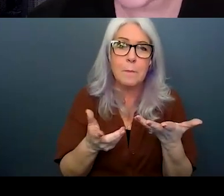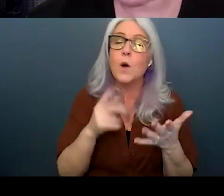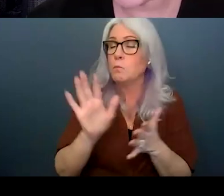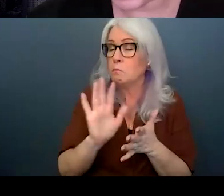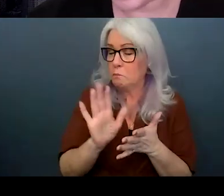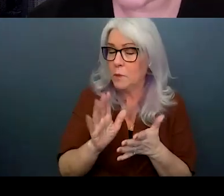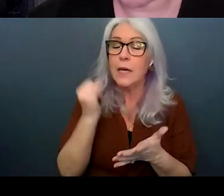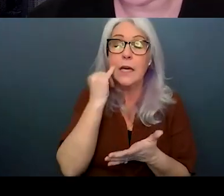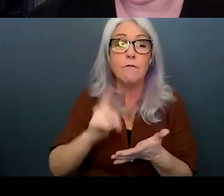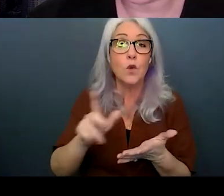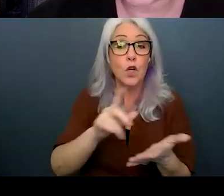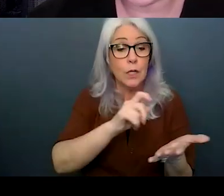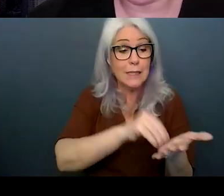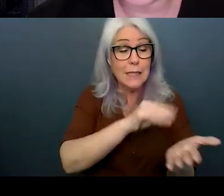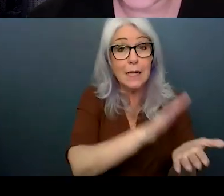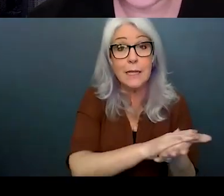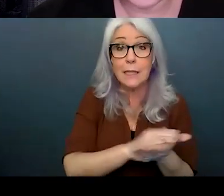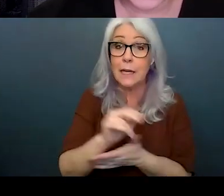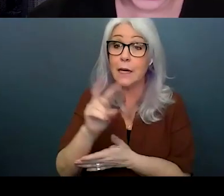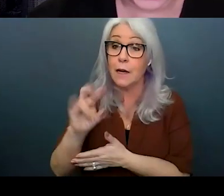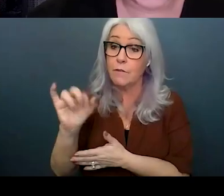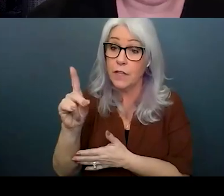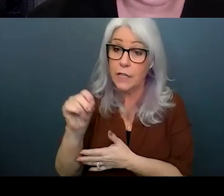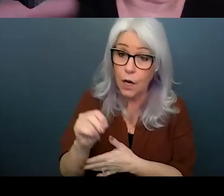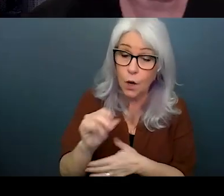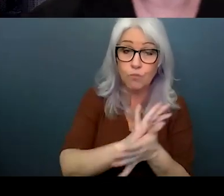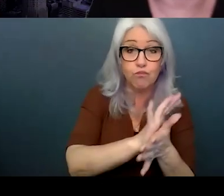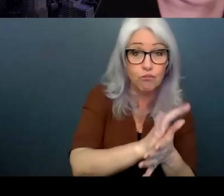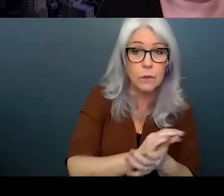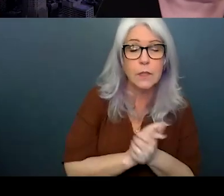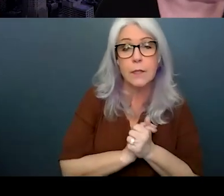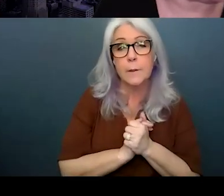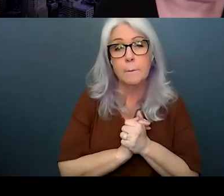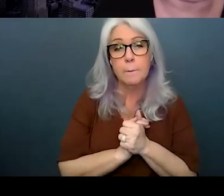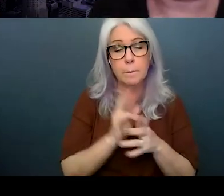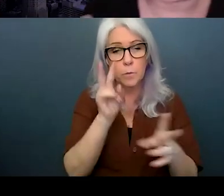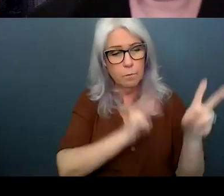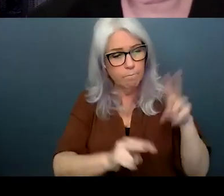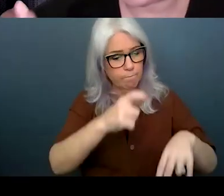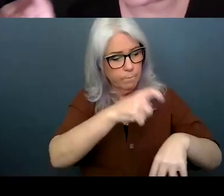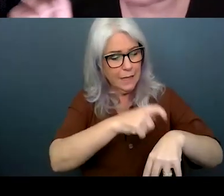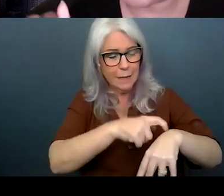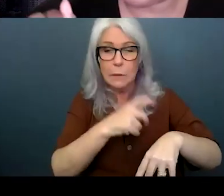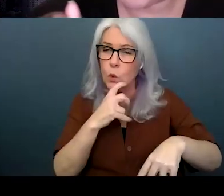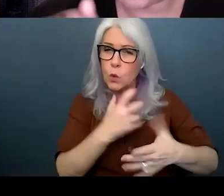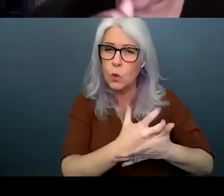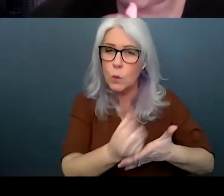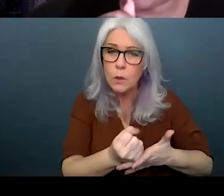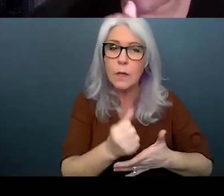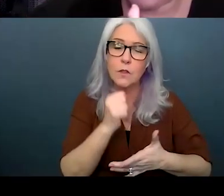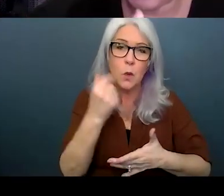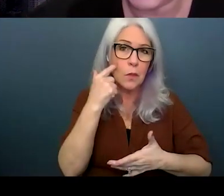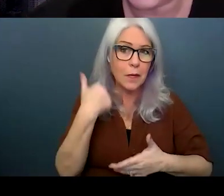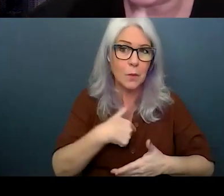citing a video, something that was said then? Looking at the time, I don't think we're going to have time to go